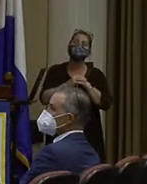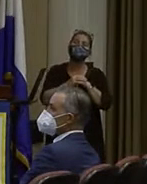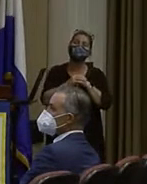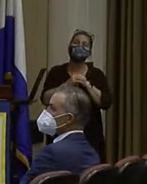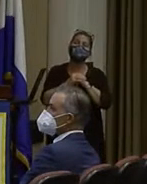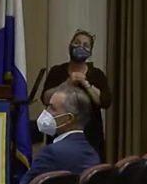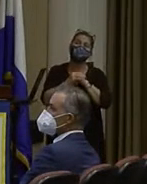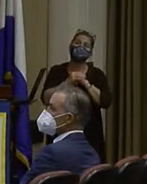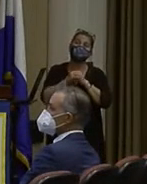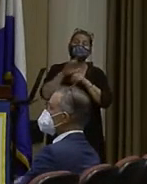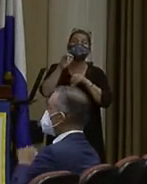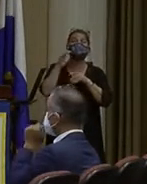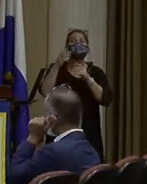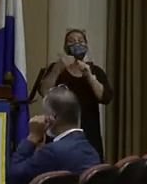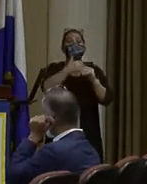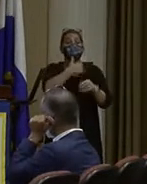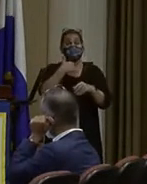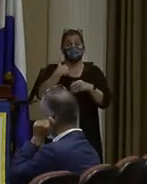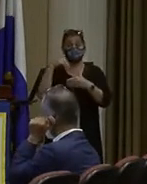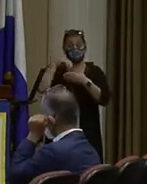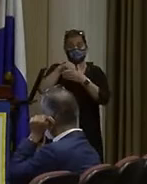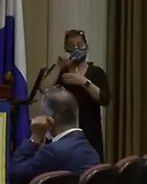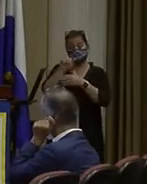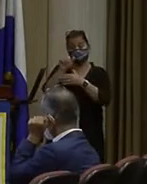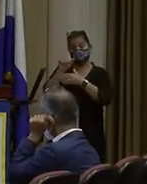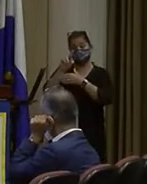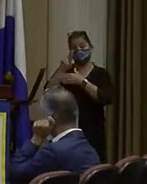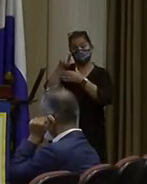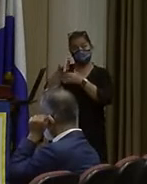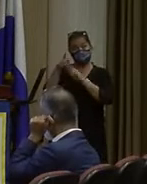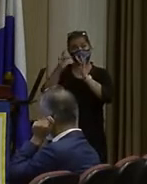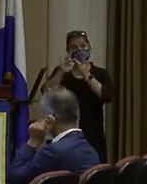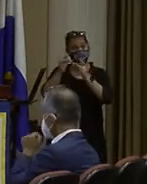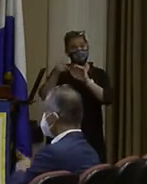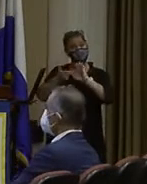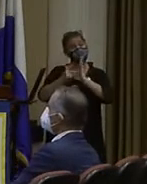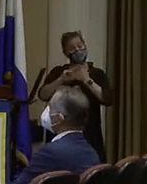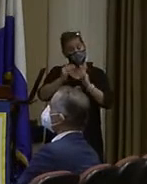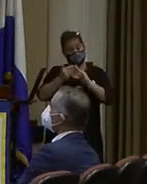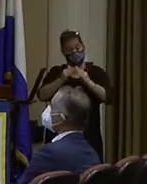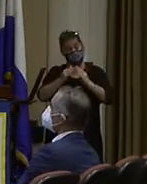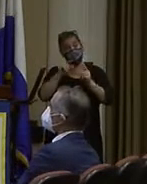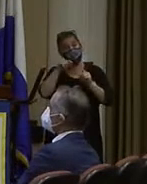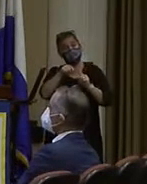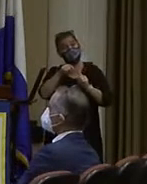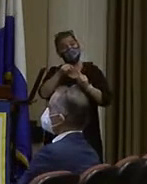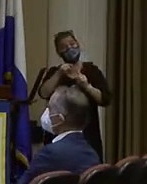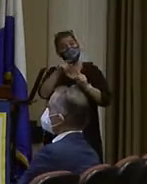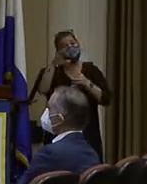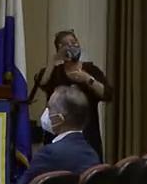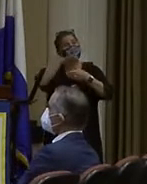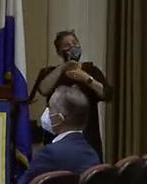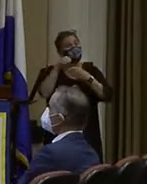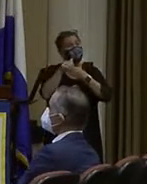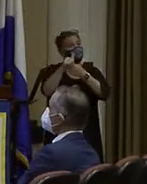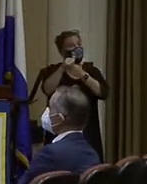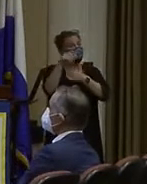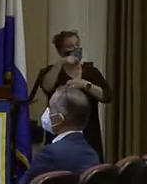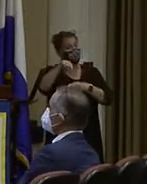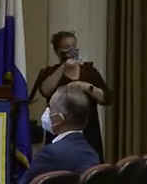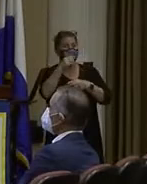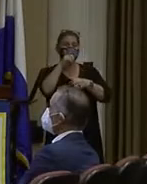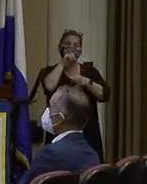this week. And membership in this AARP network means that a community's elected leadership has